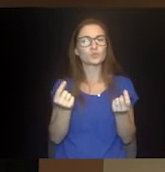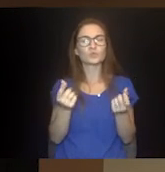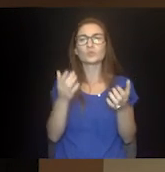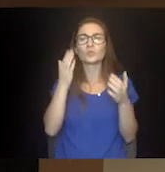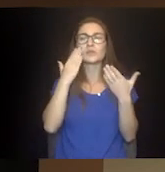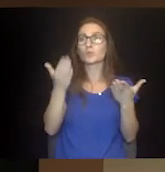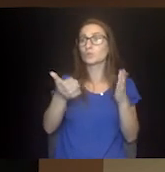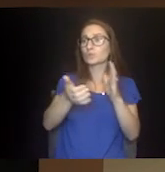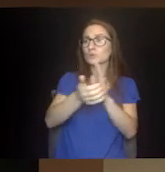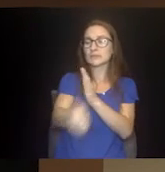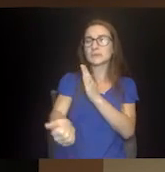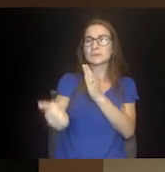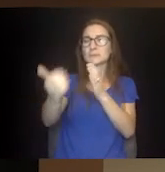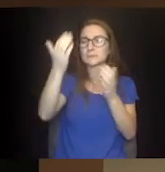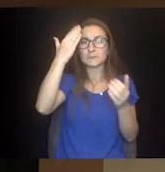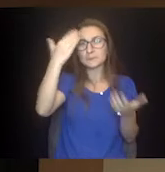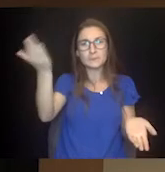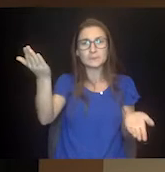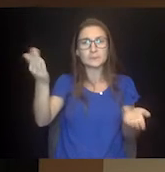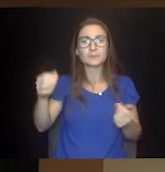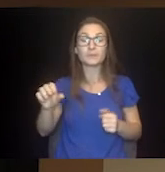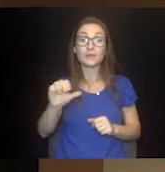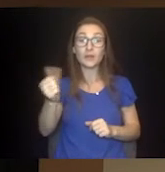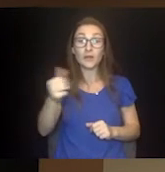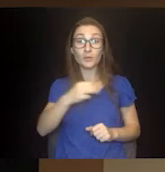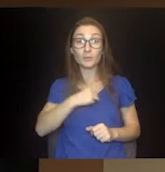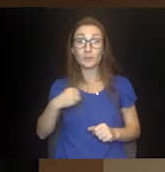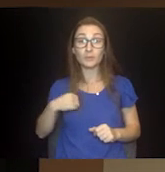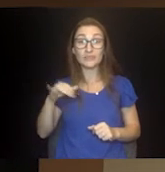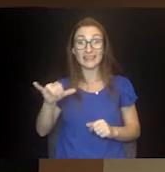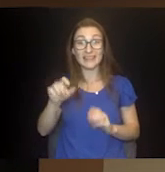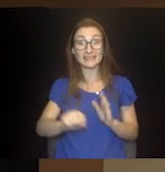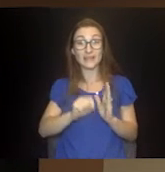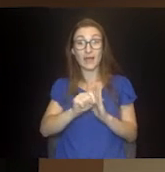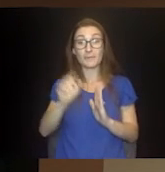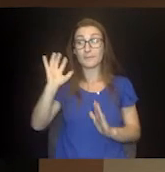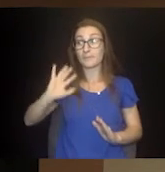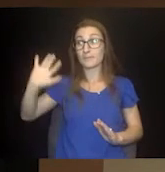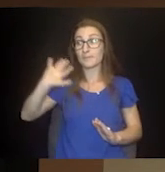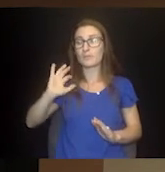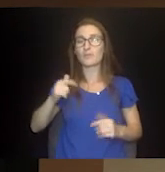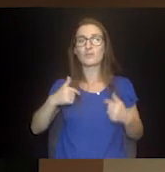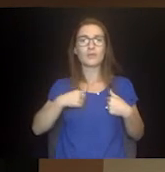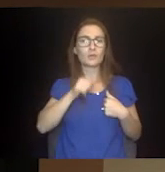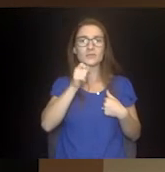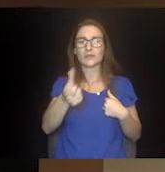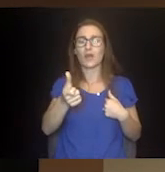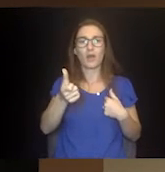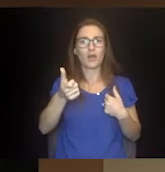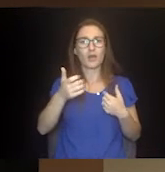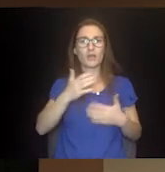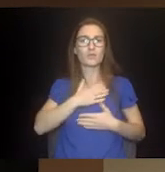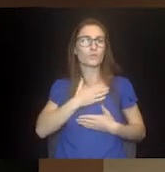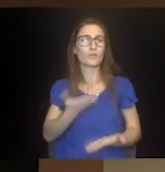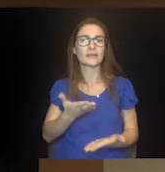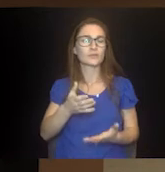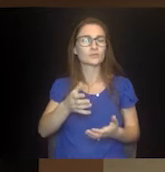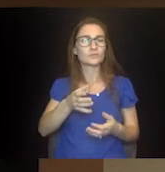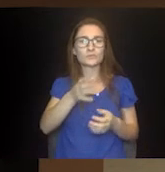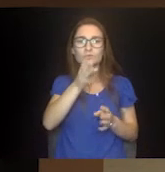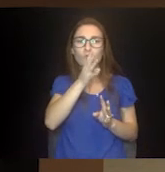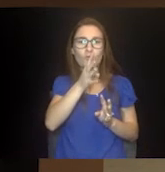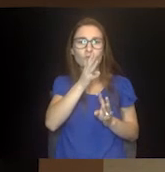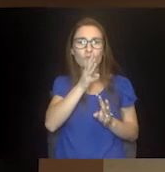do, what I really felt I was good at. But with other members during the time when I first started, I wasn't so open